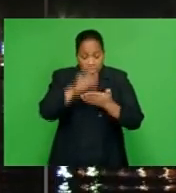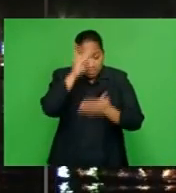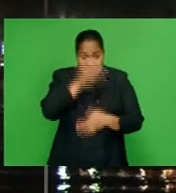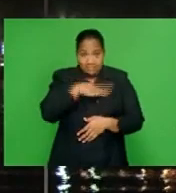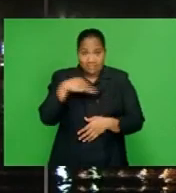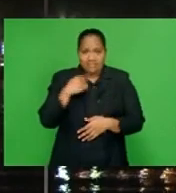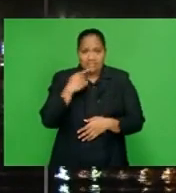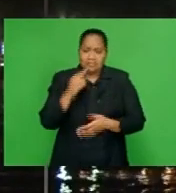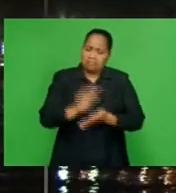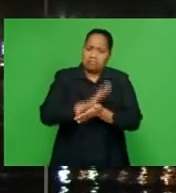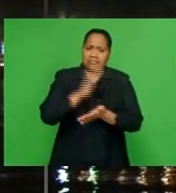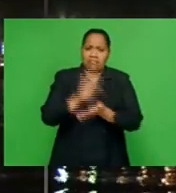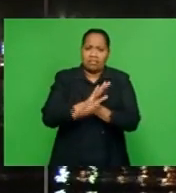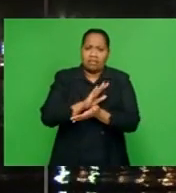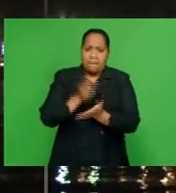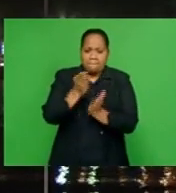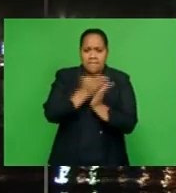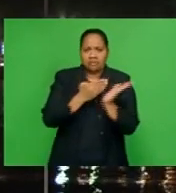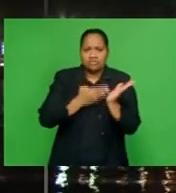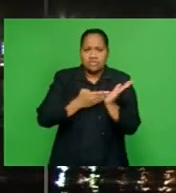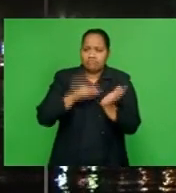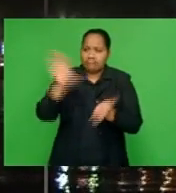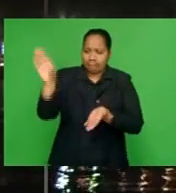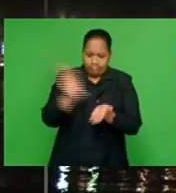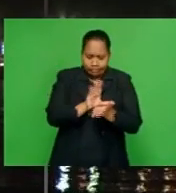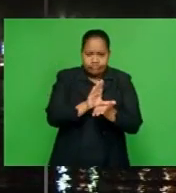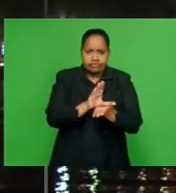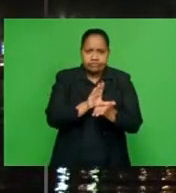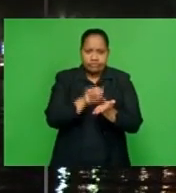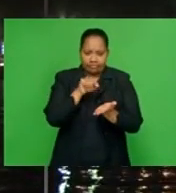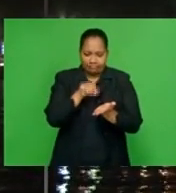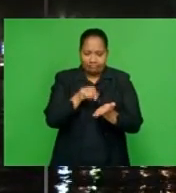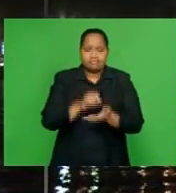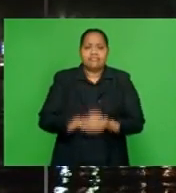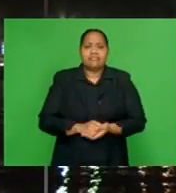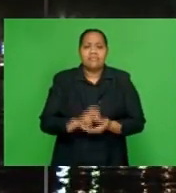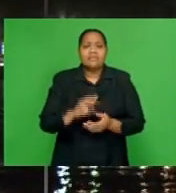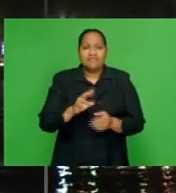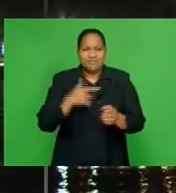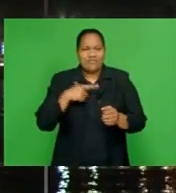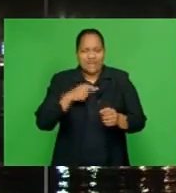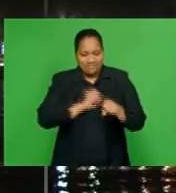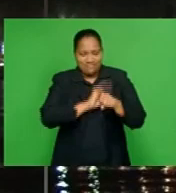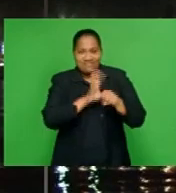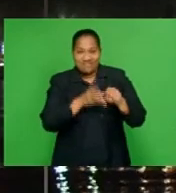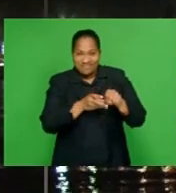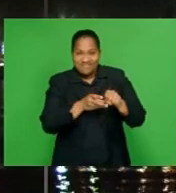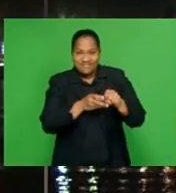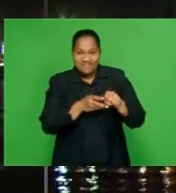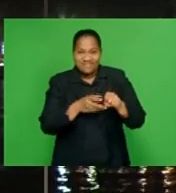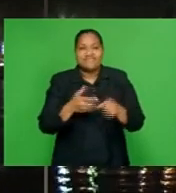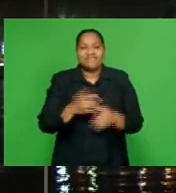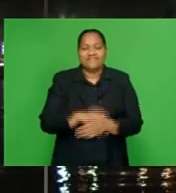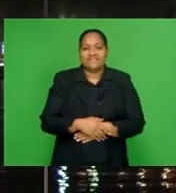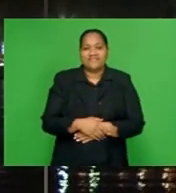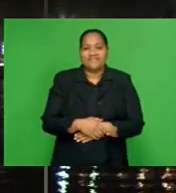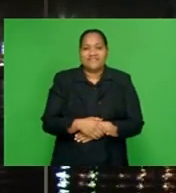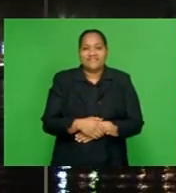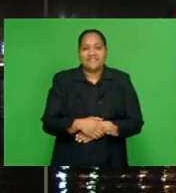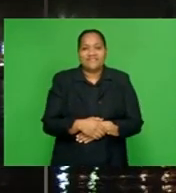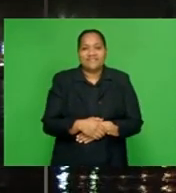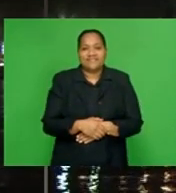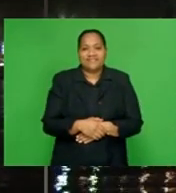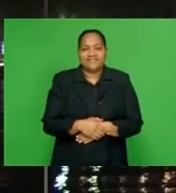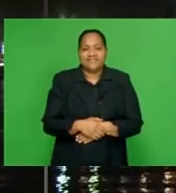the budget given to her ministry, taking into account the impact of COVID-19 facing thousands of Fijians today.